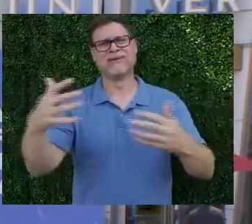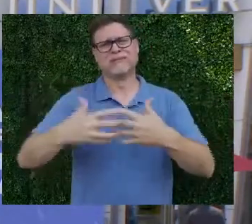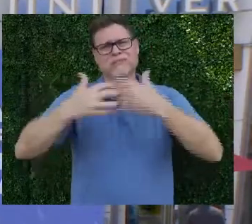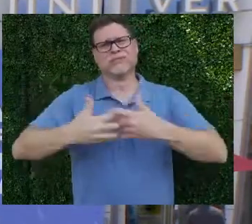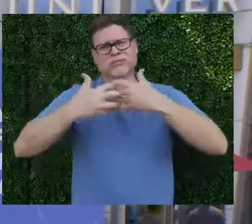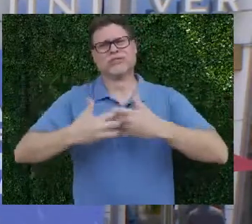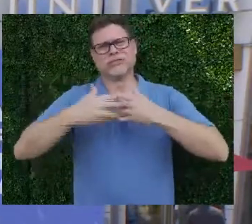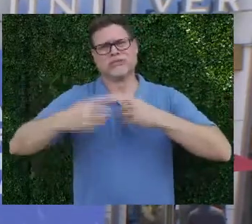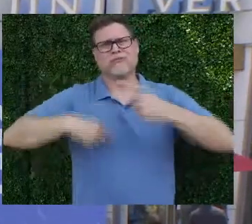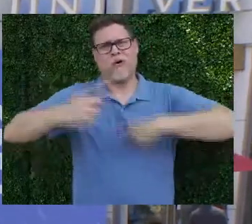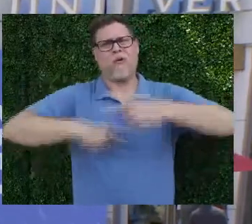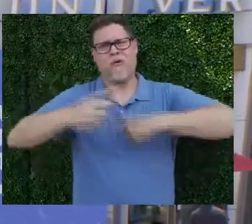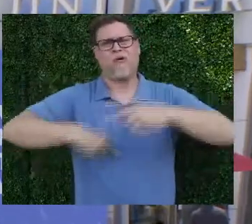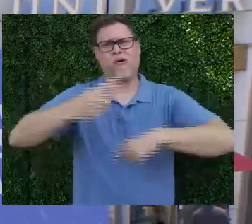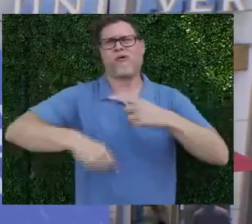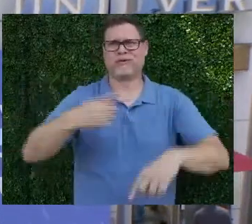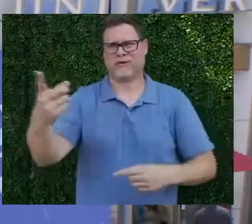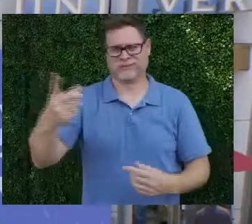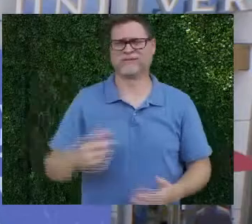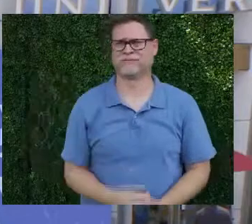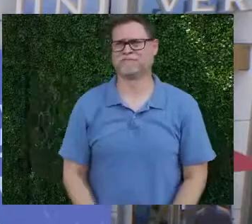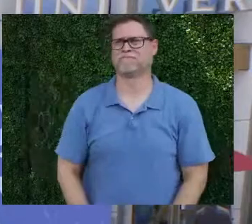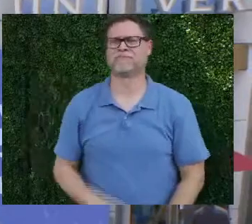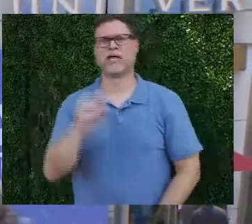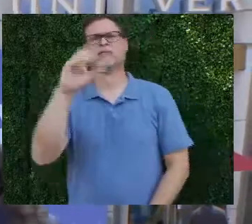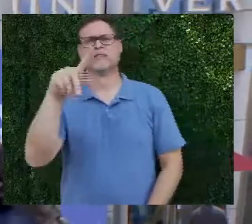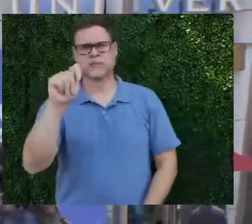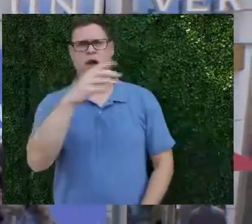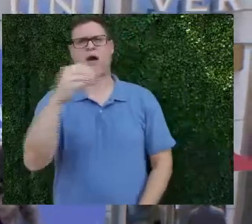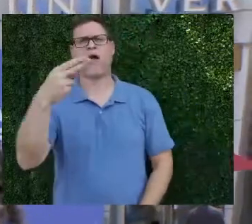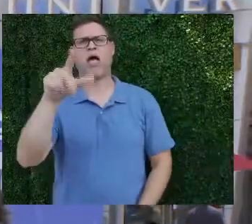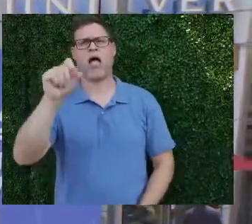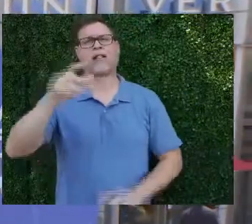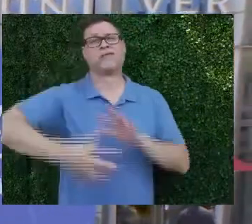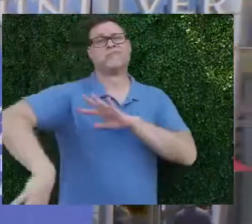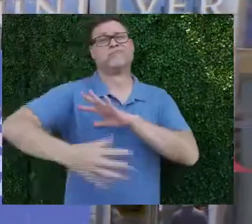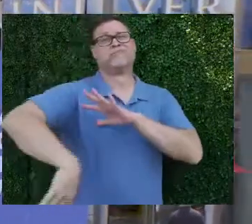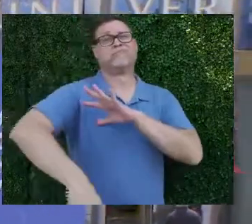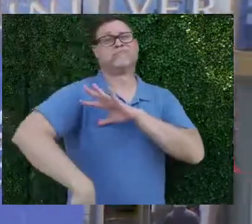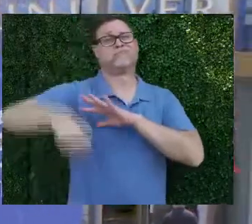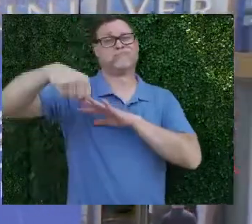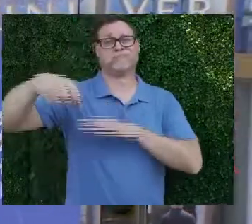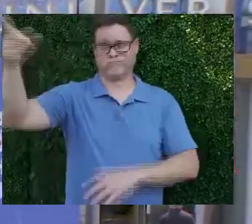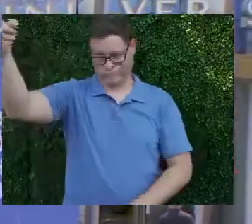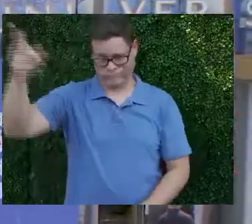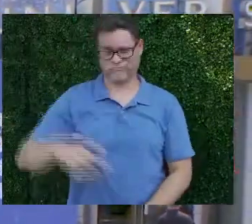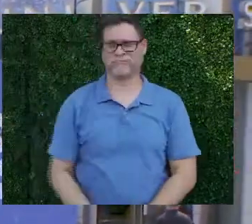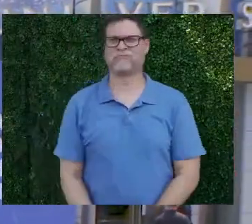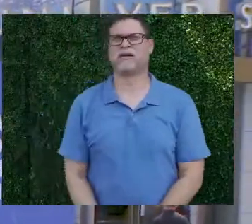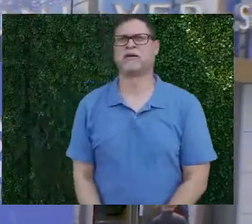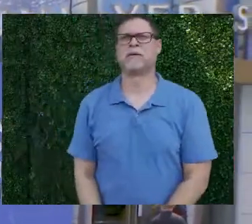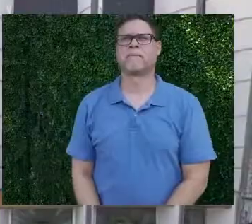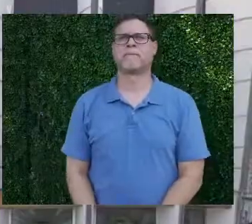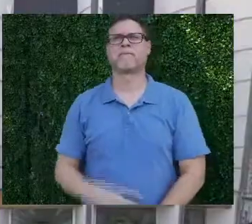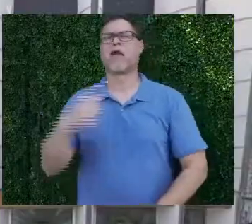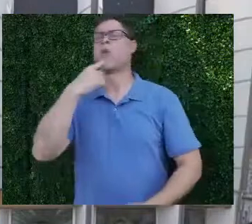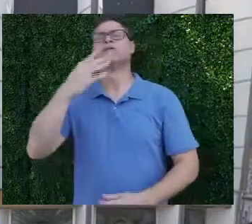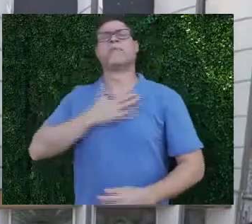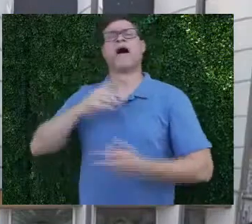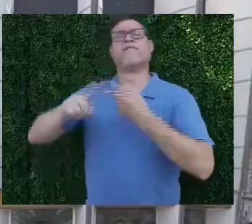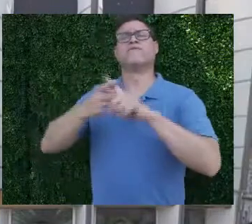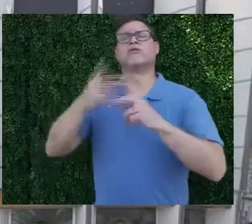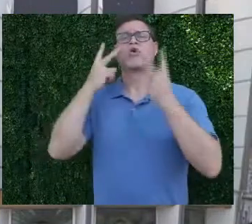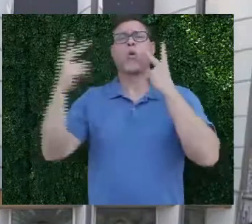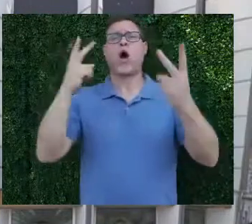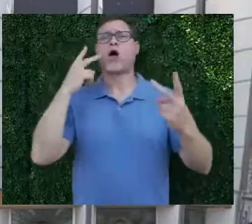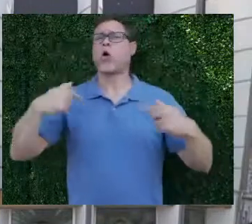machine rolling. Okay. And Scott and Helen, you will pull out now these balls. I just want to say for my friends who are